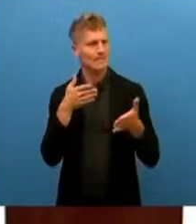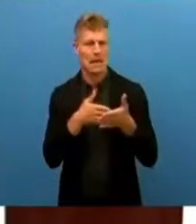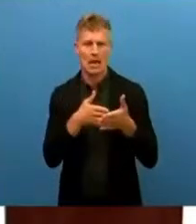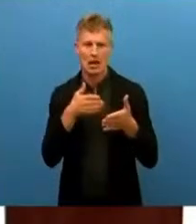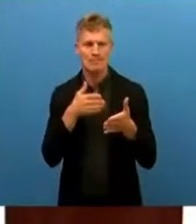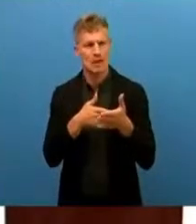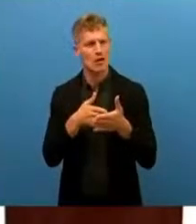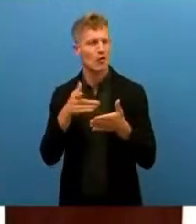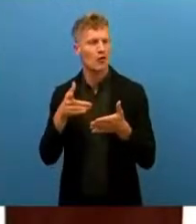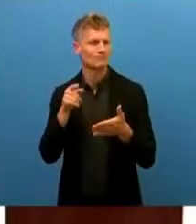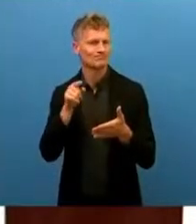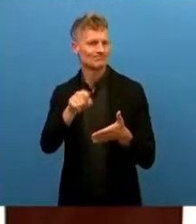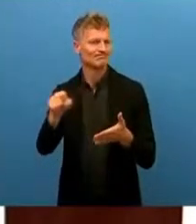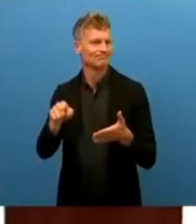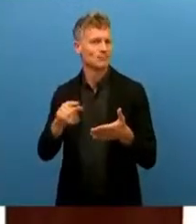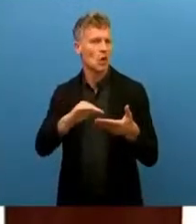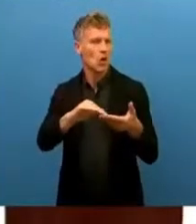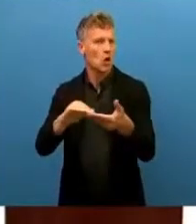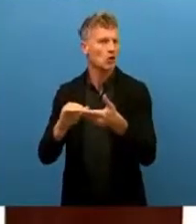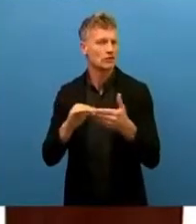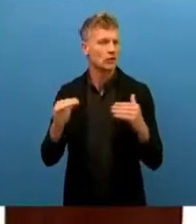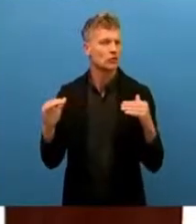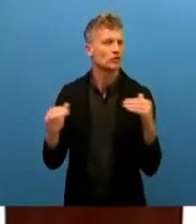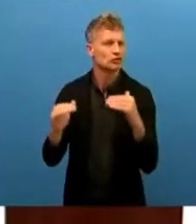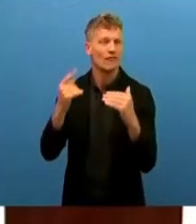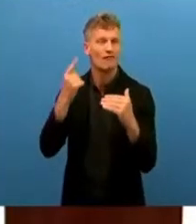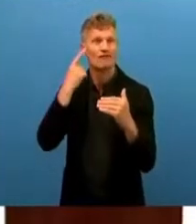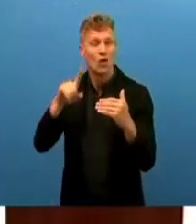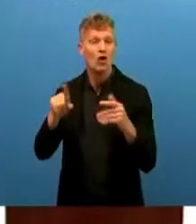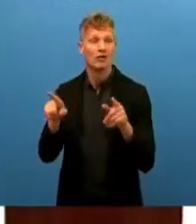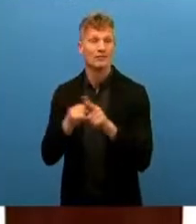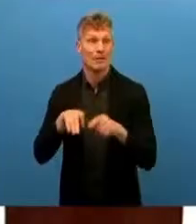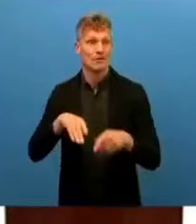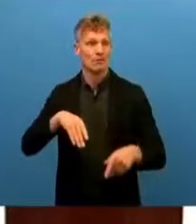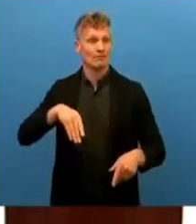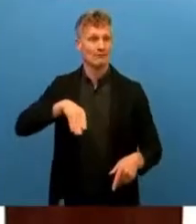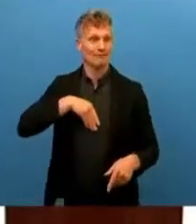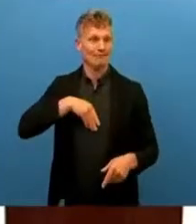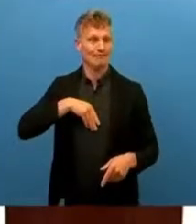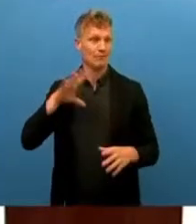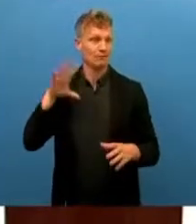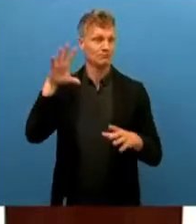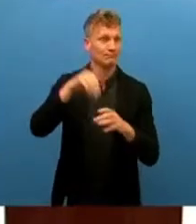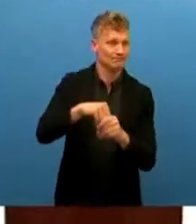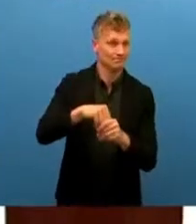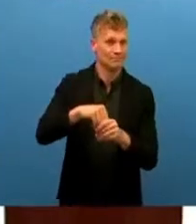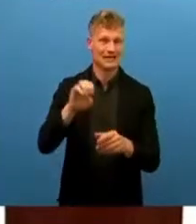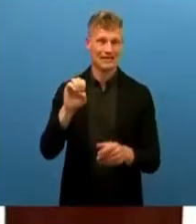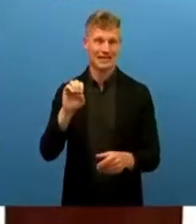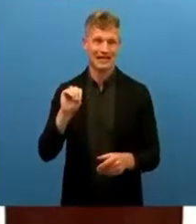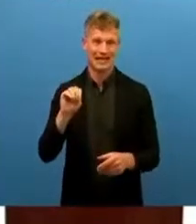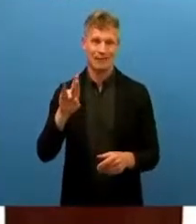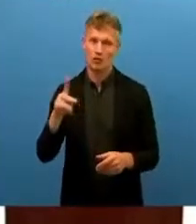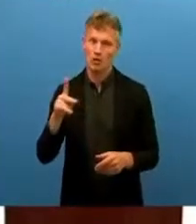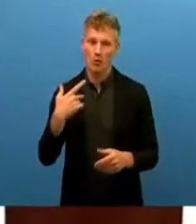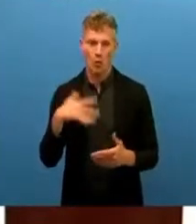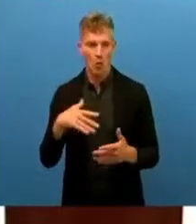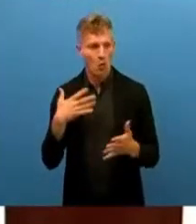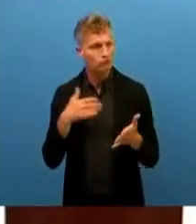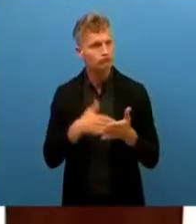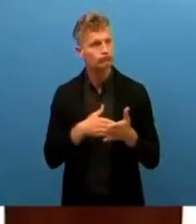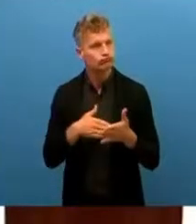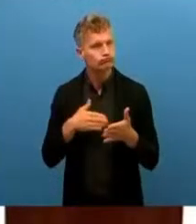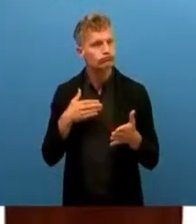organizations face in obtaining registration and accreditation for participation in EMRIP sessions. When